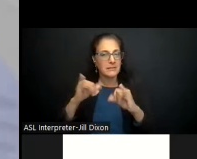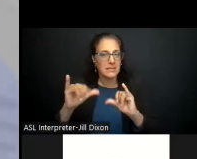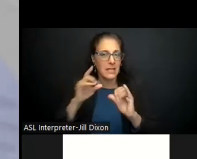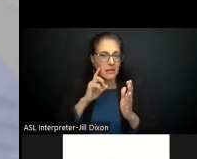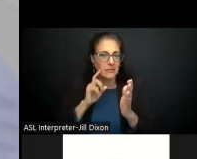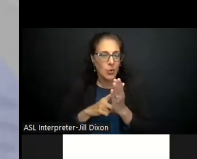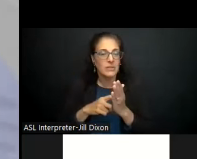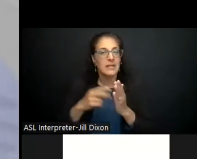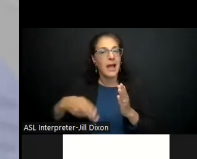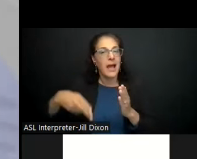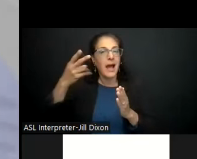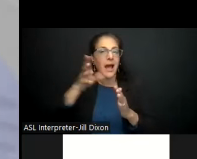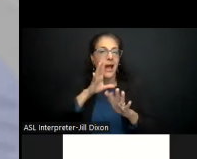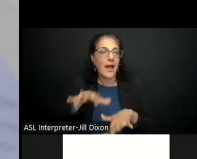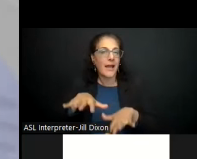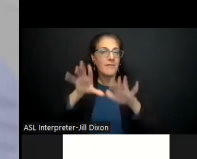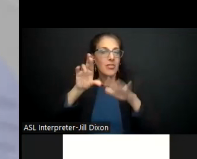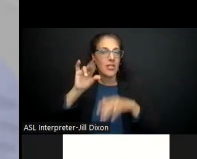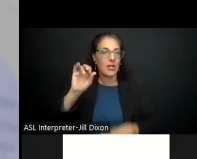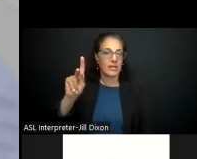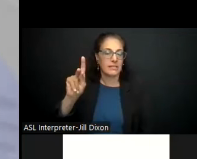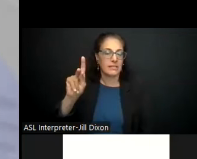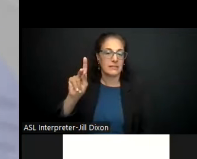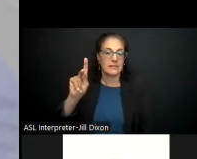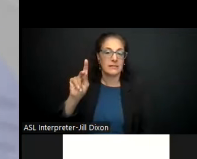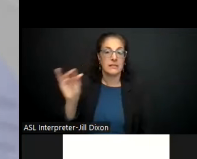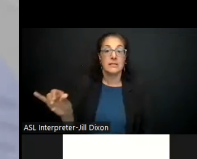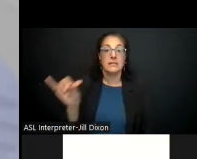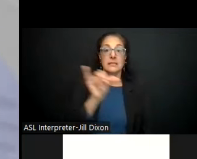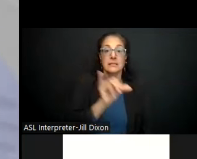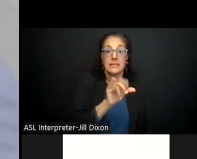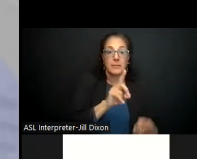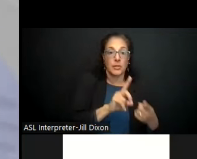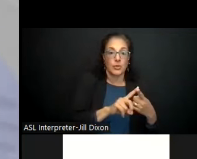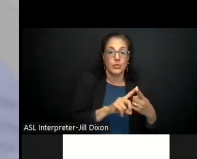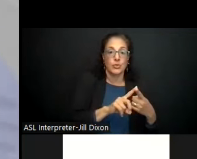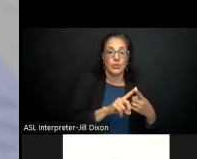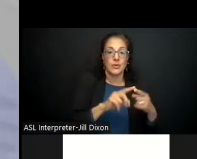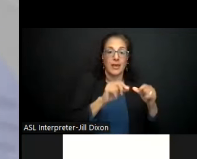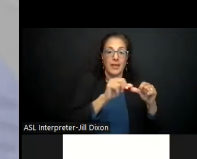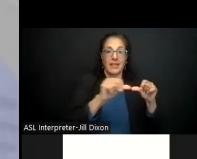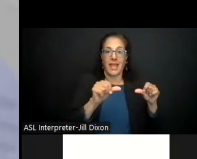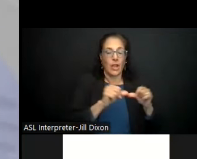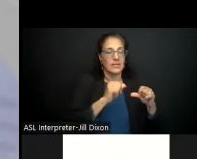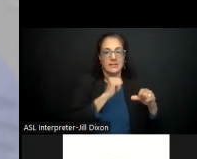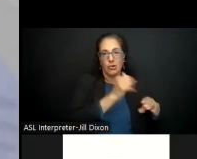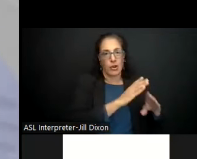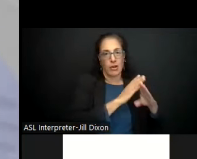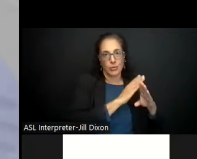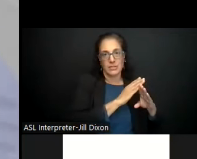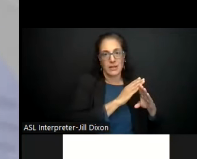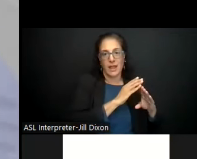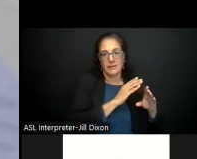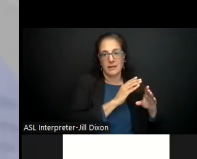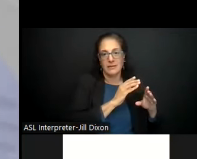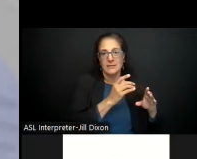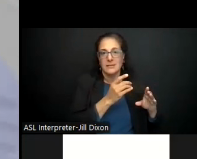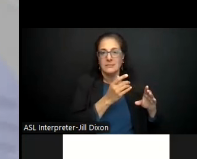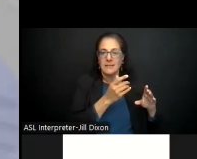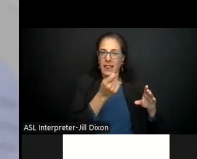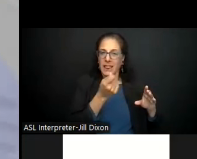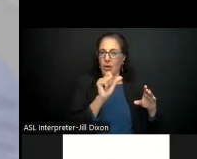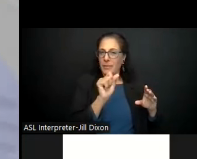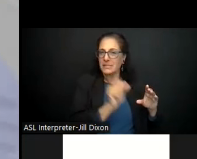flood risk there. So similar to the areas left outside of protections a bit to the south, we